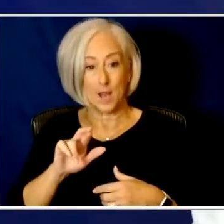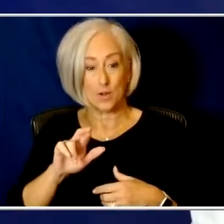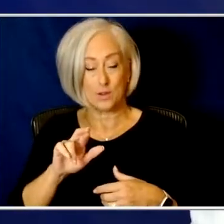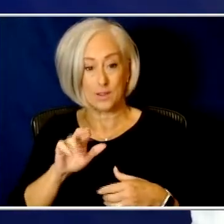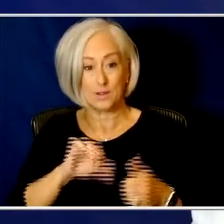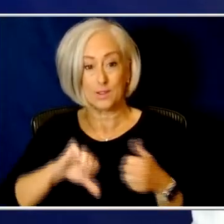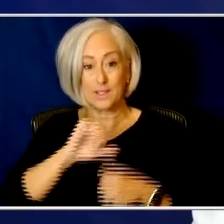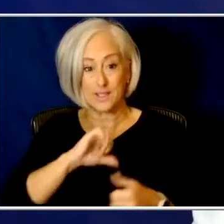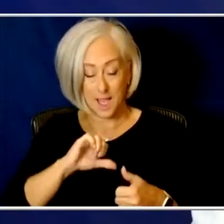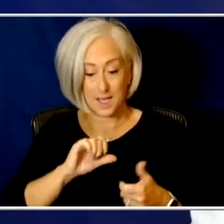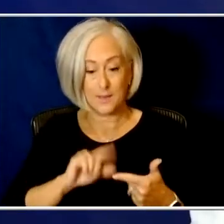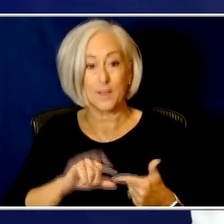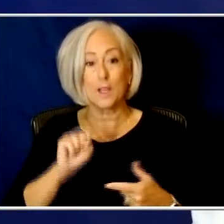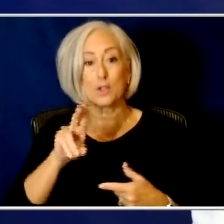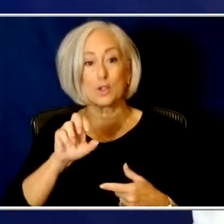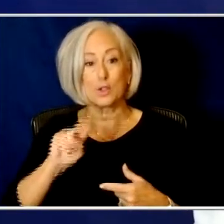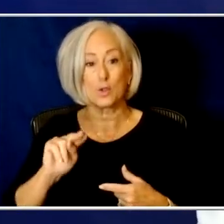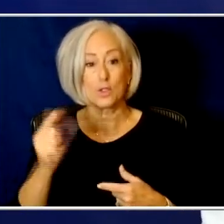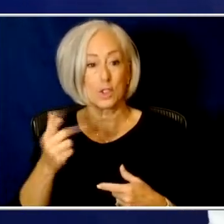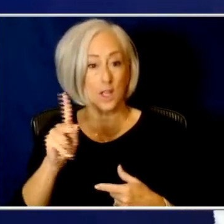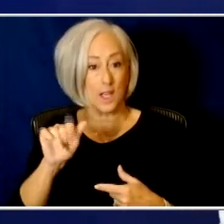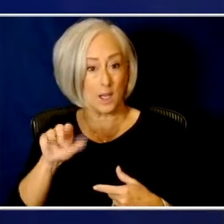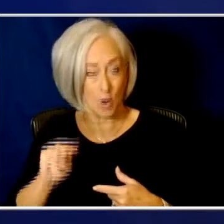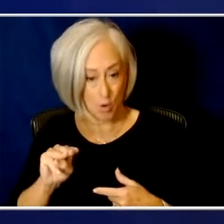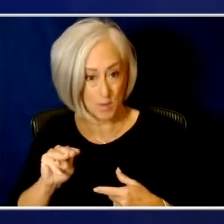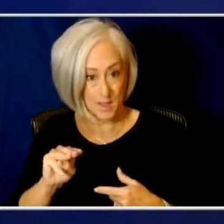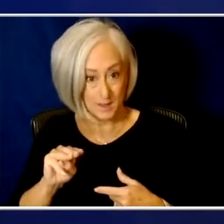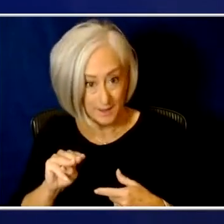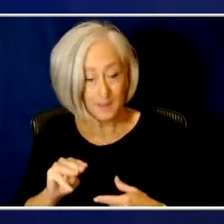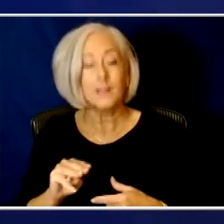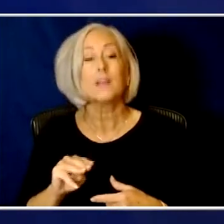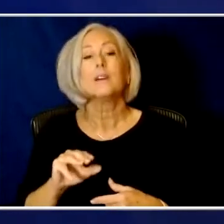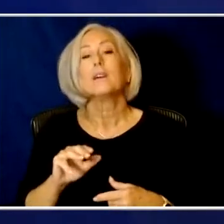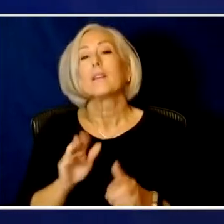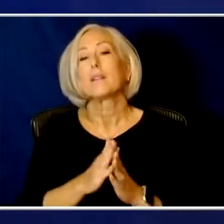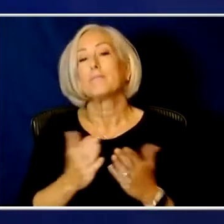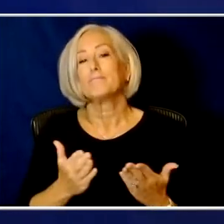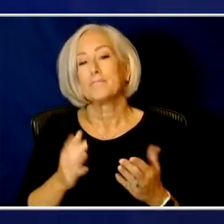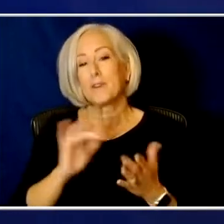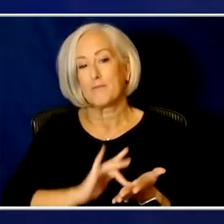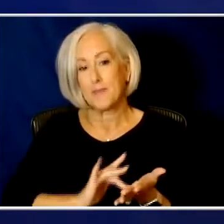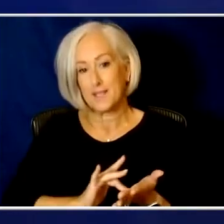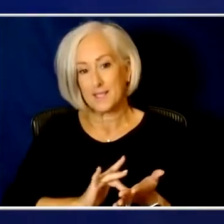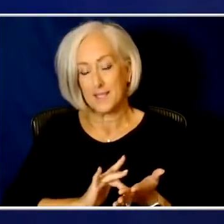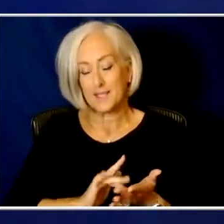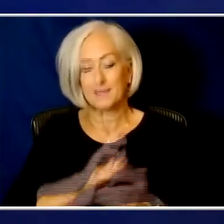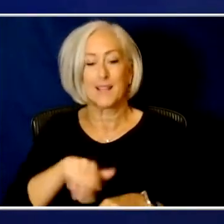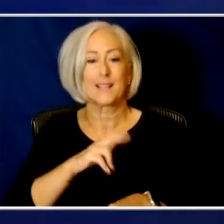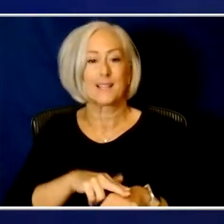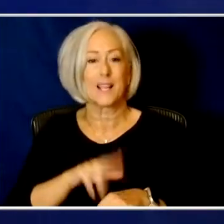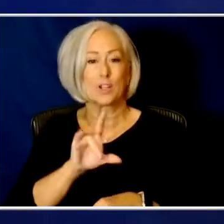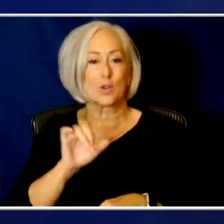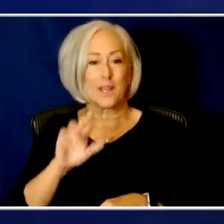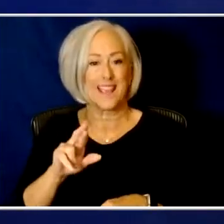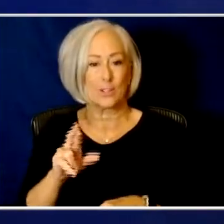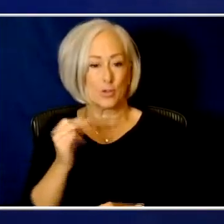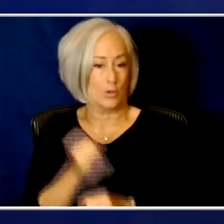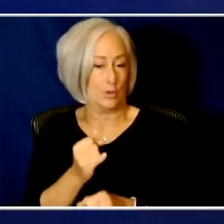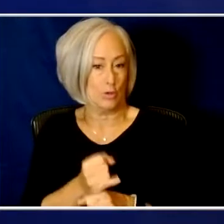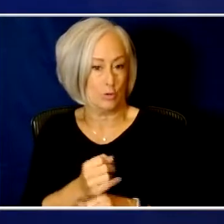the Annals of Internal Medicine, and the National Cancer Institute itself, that have all recorded a higher rate of